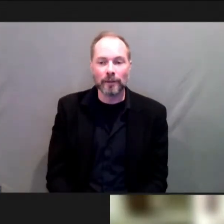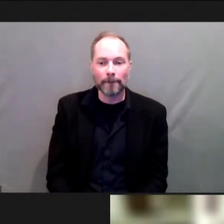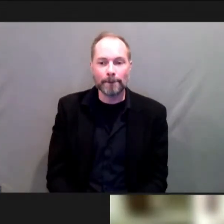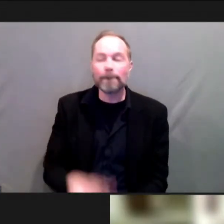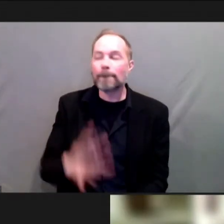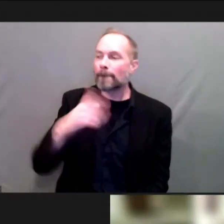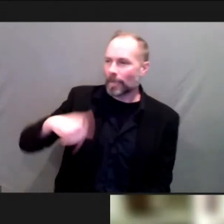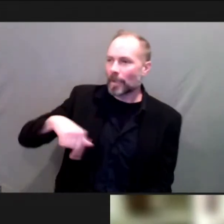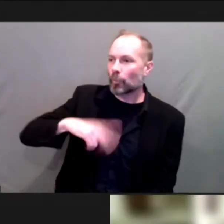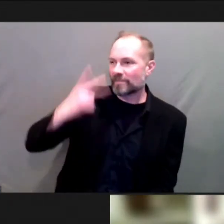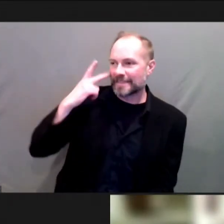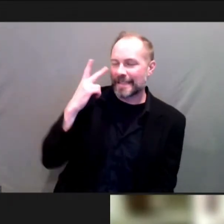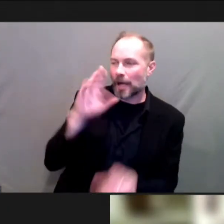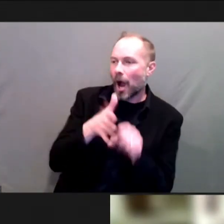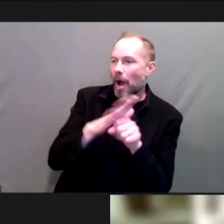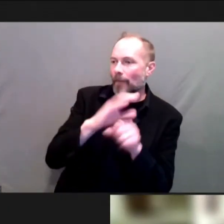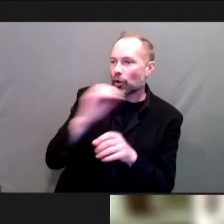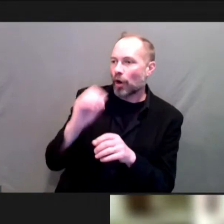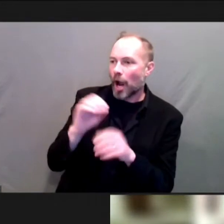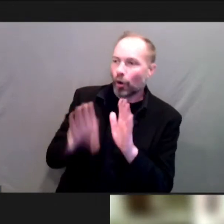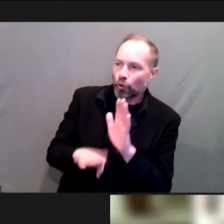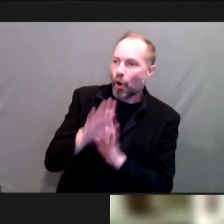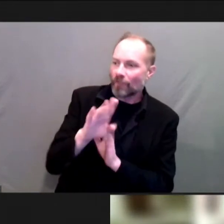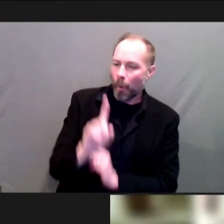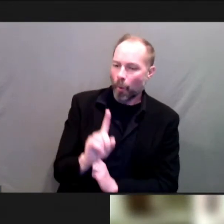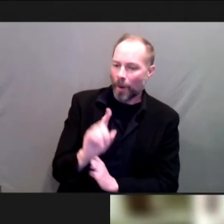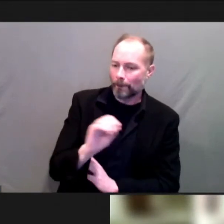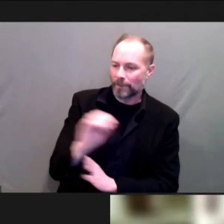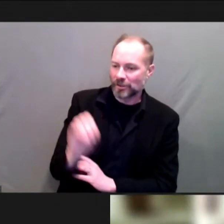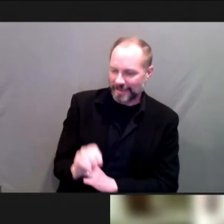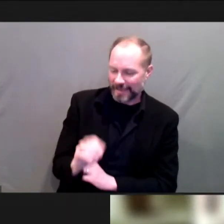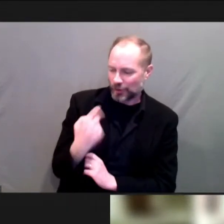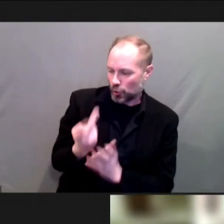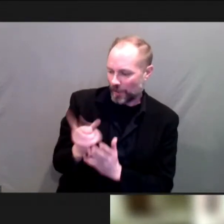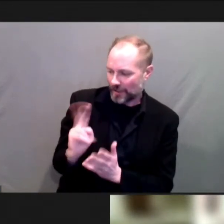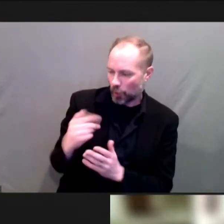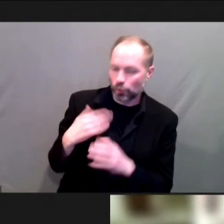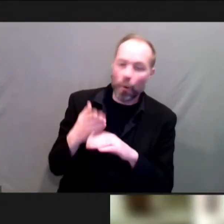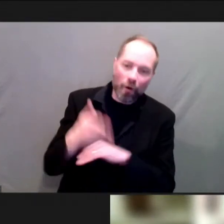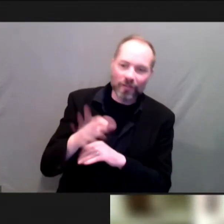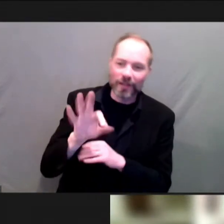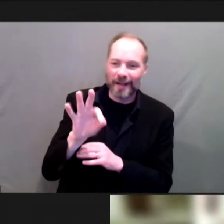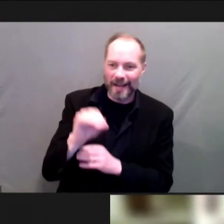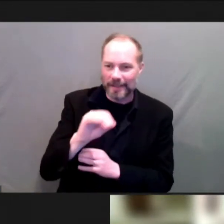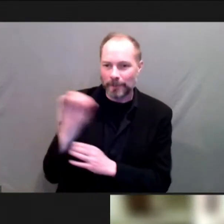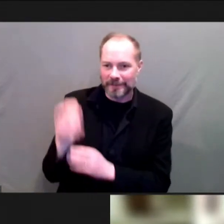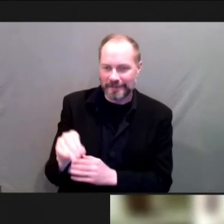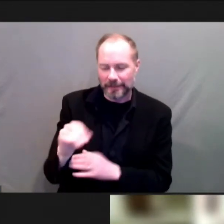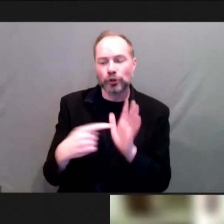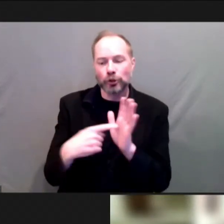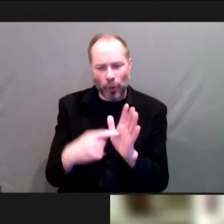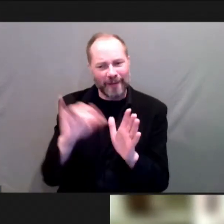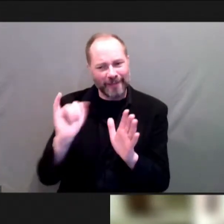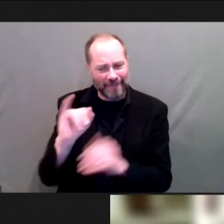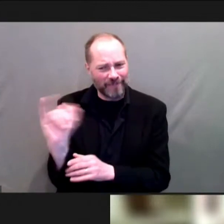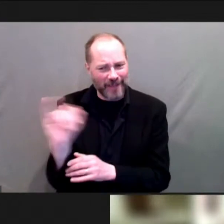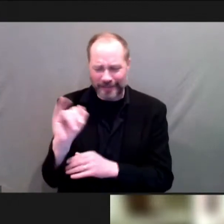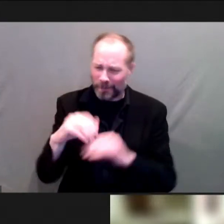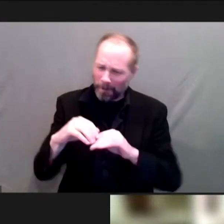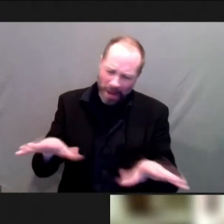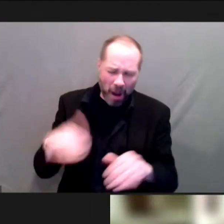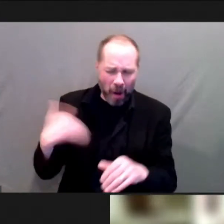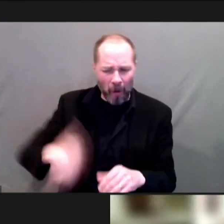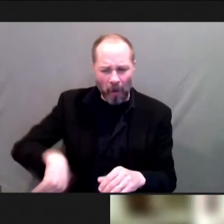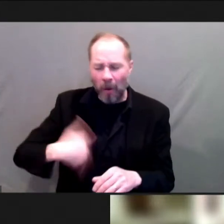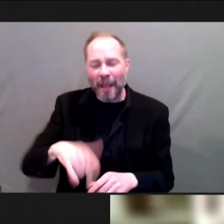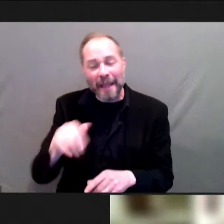We've seen Omicron grow from about 1% of the cases in Colorado just 2 weeks ago to over 90%, showing how infectious it is. If you've had all 3